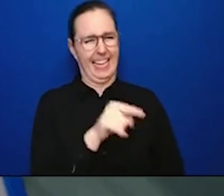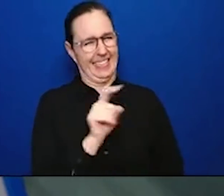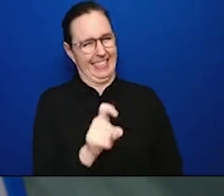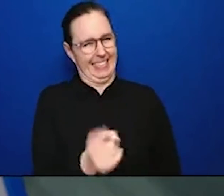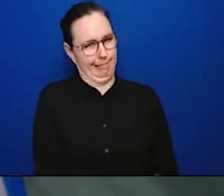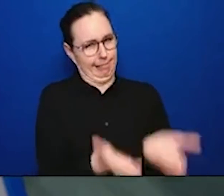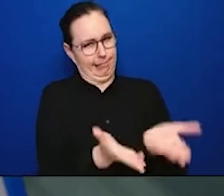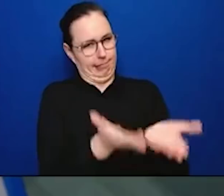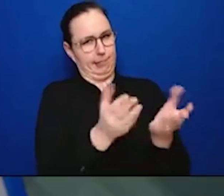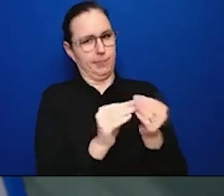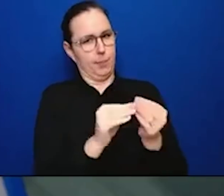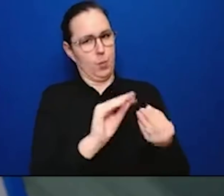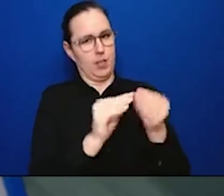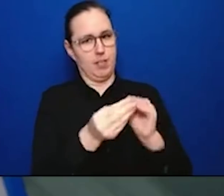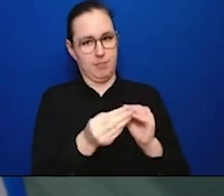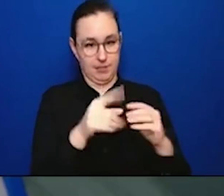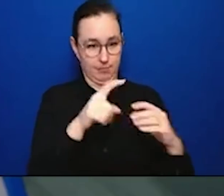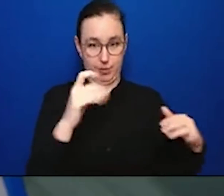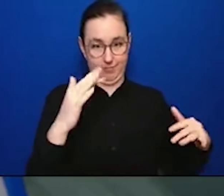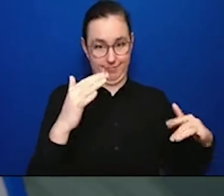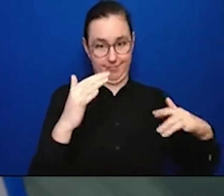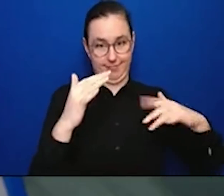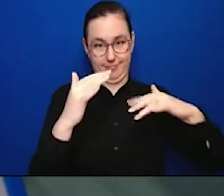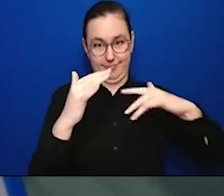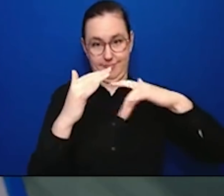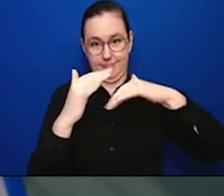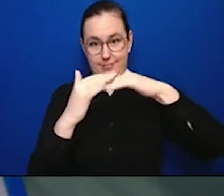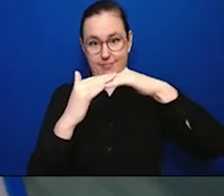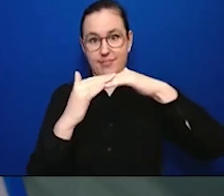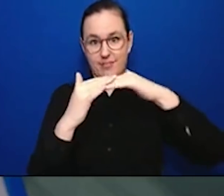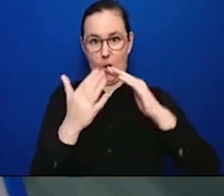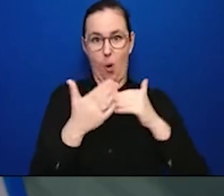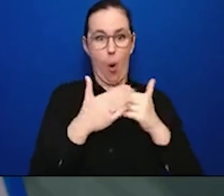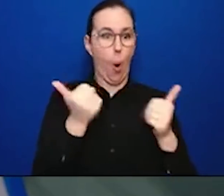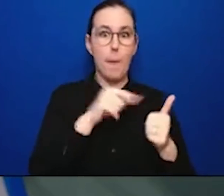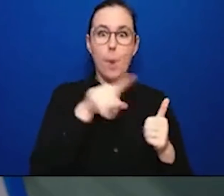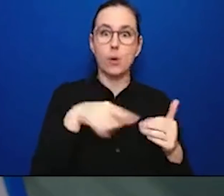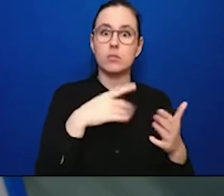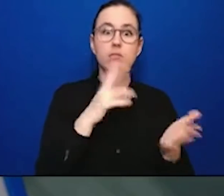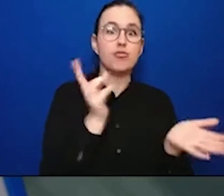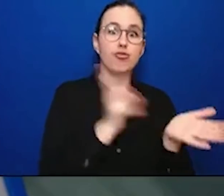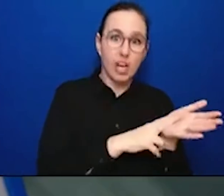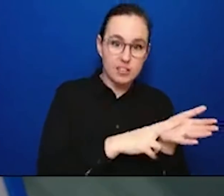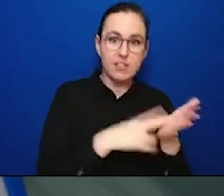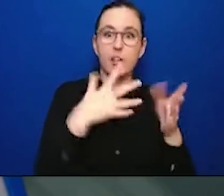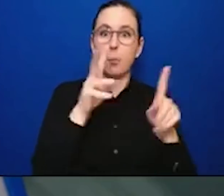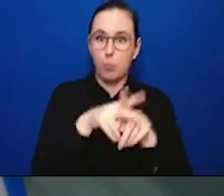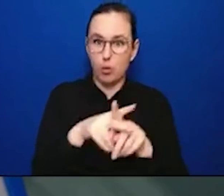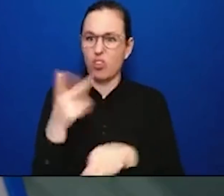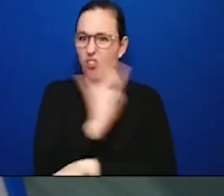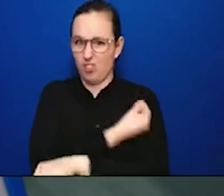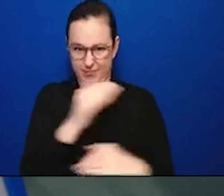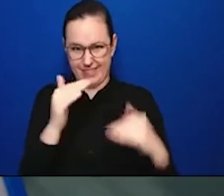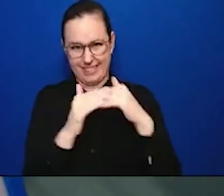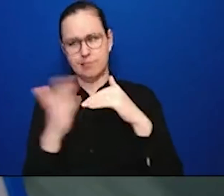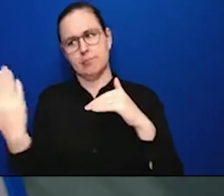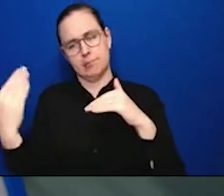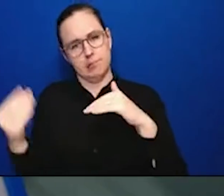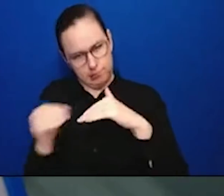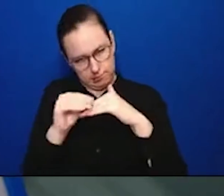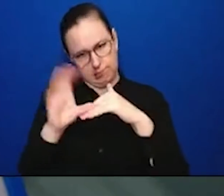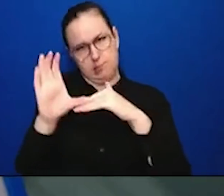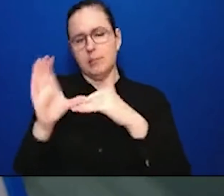now between the number of people getting the vaccine and the number of people registered is closing. And we obviously want more people to register. It'll make